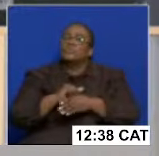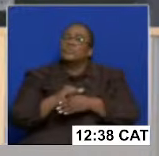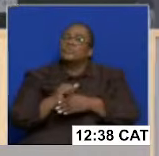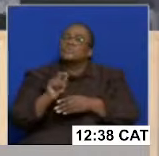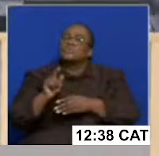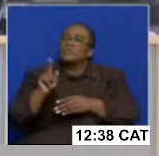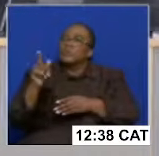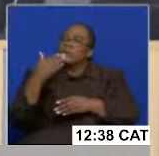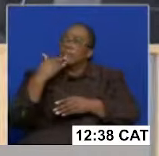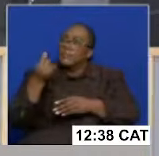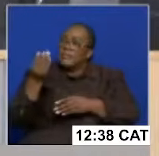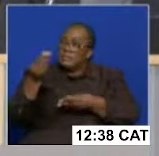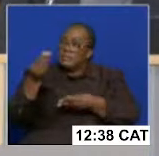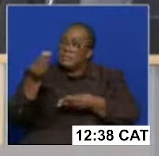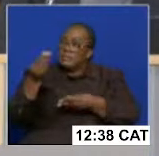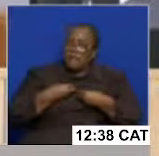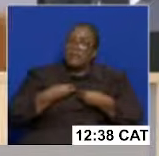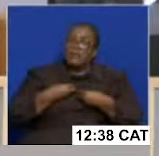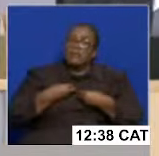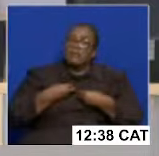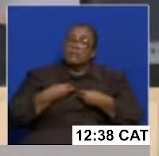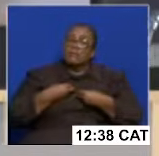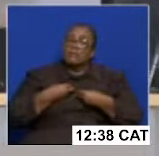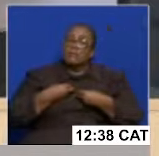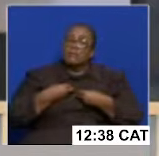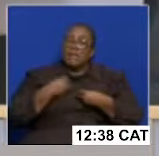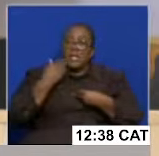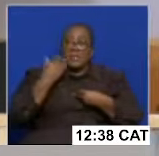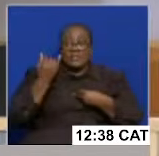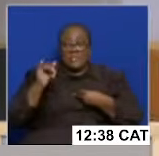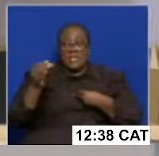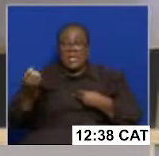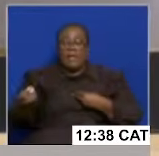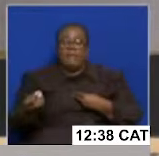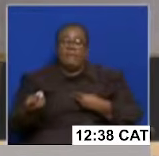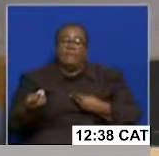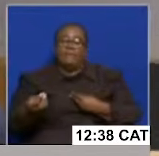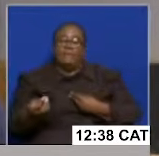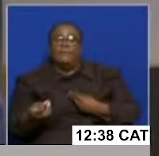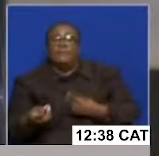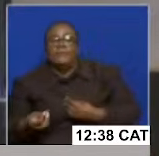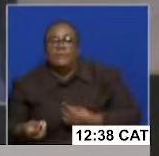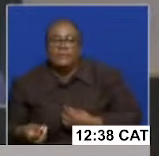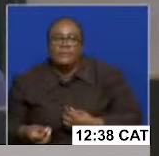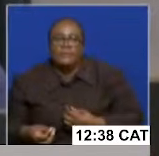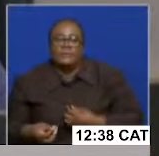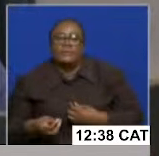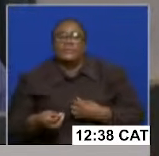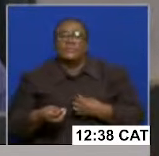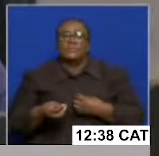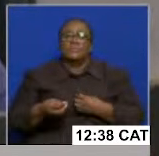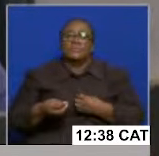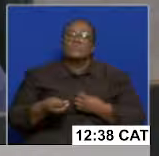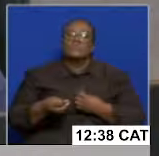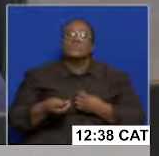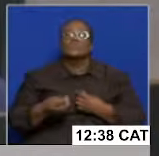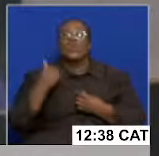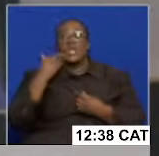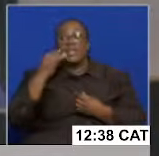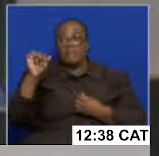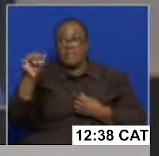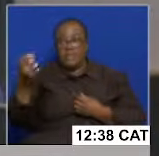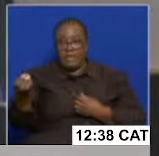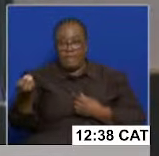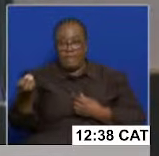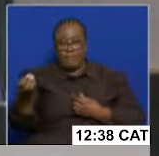stones back if he still has in his possession? Assuming that he still If not, can he make up? Assuming that he